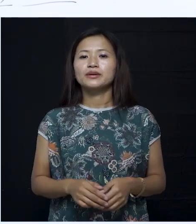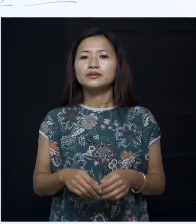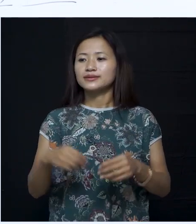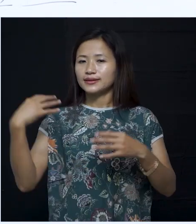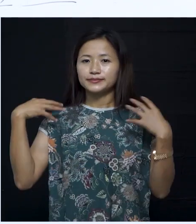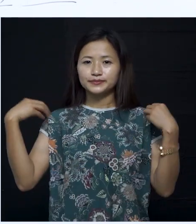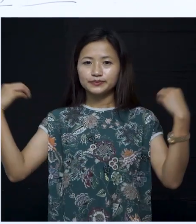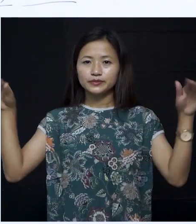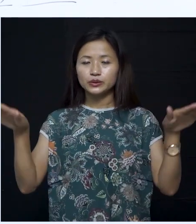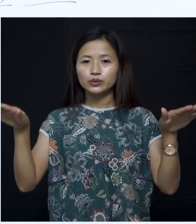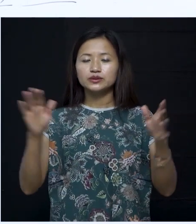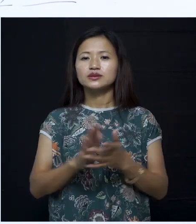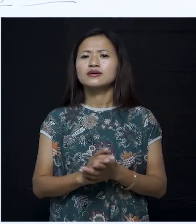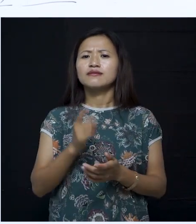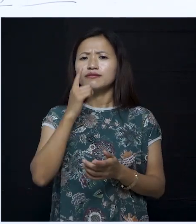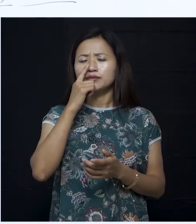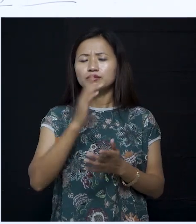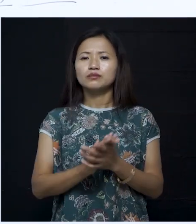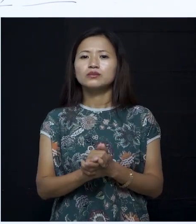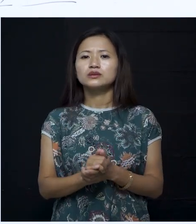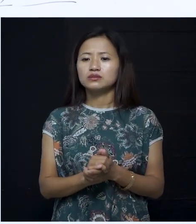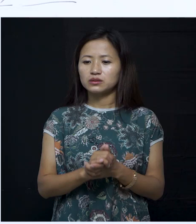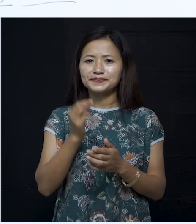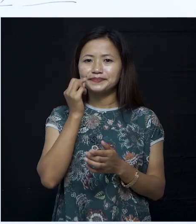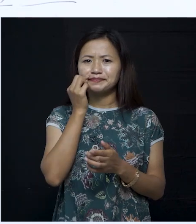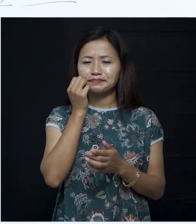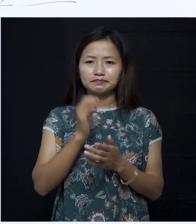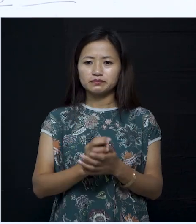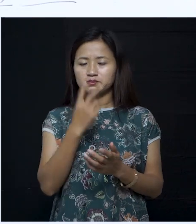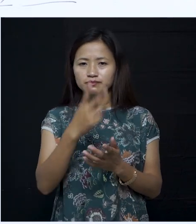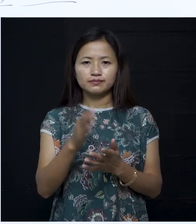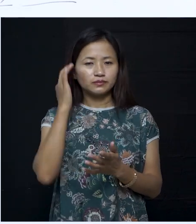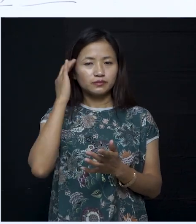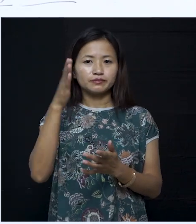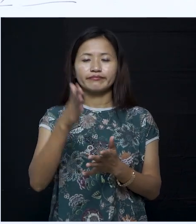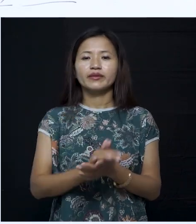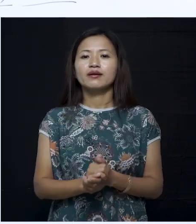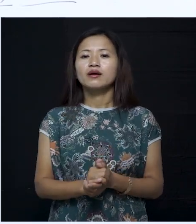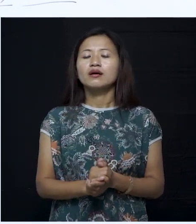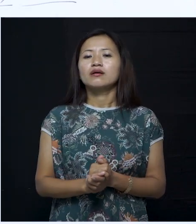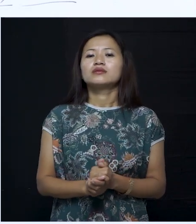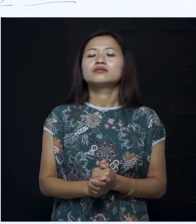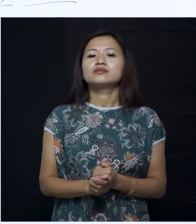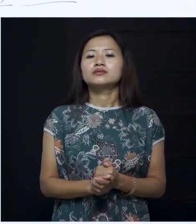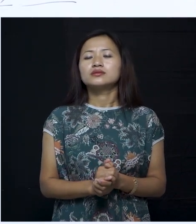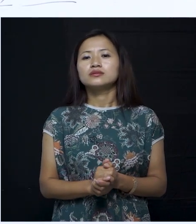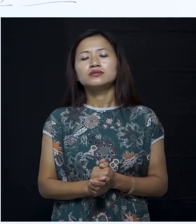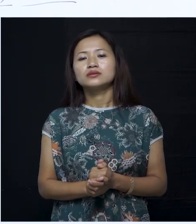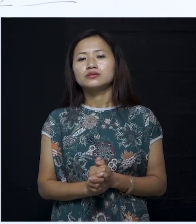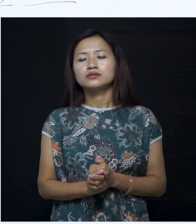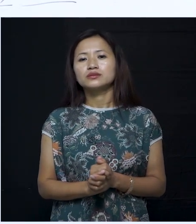it's a female bird or a male bird, so we have to say its. We cannot say her wings or his wings, right? In this